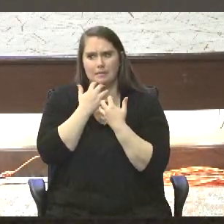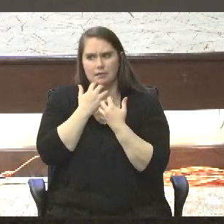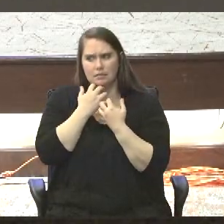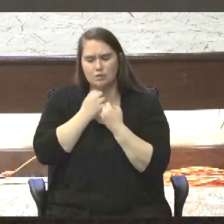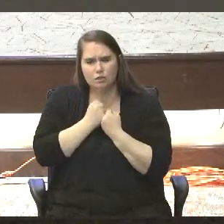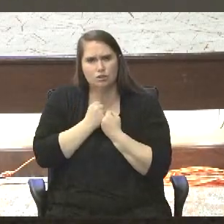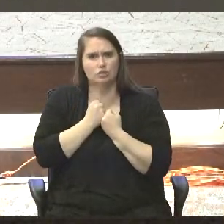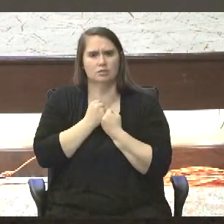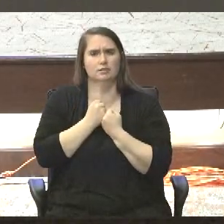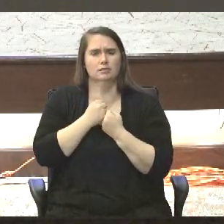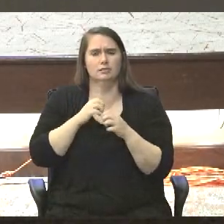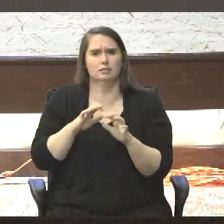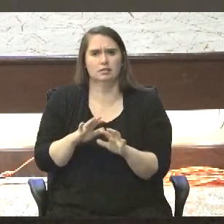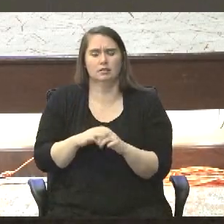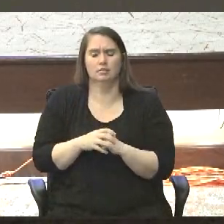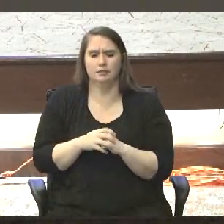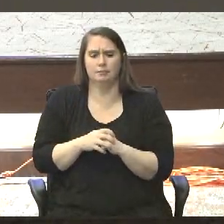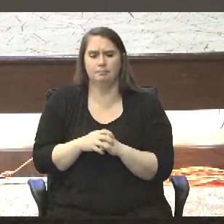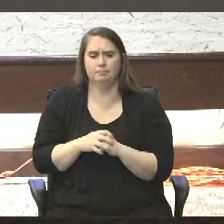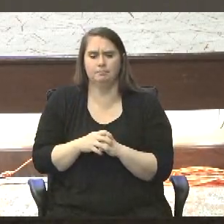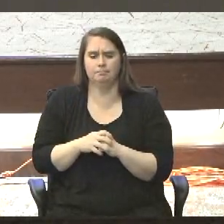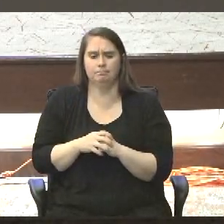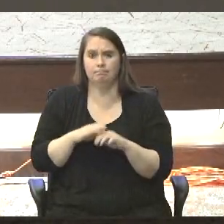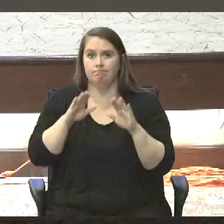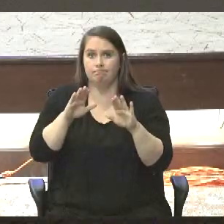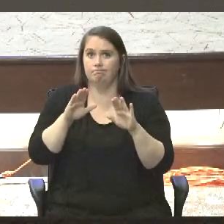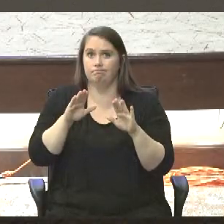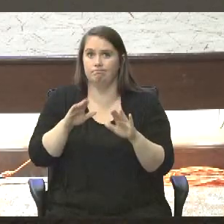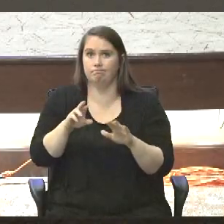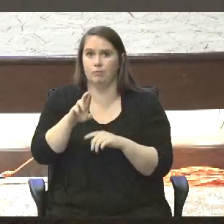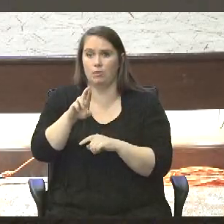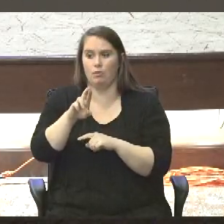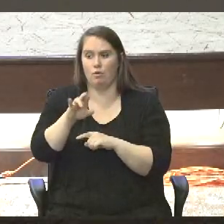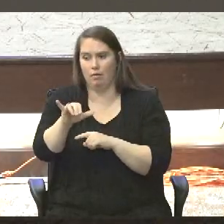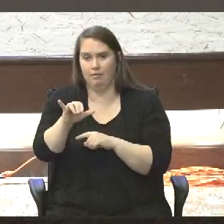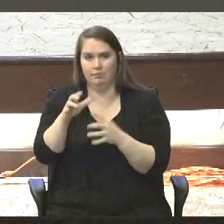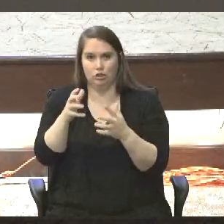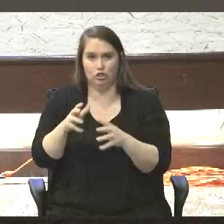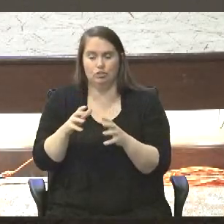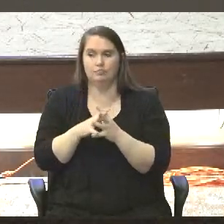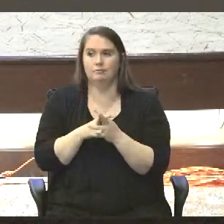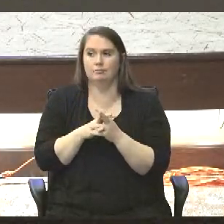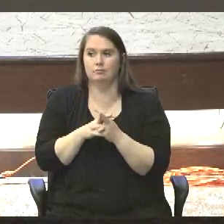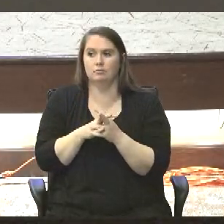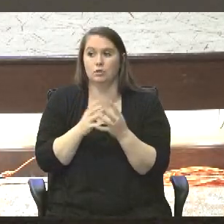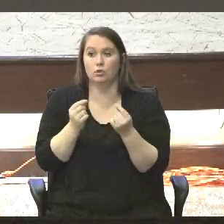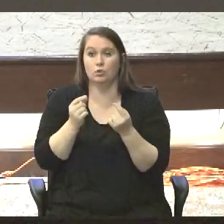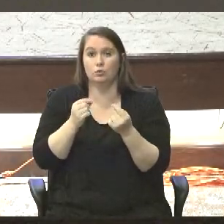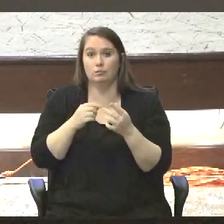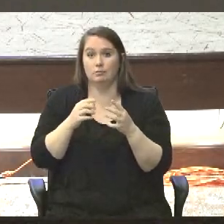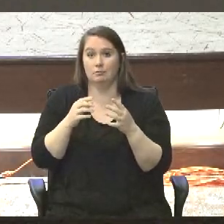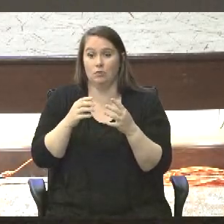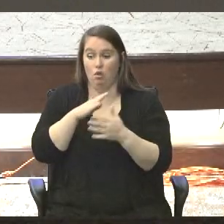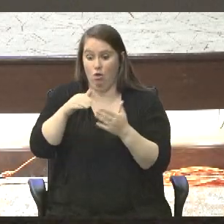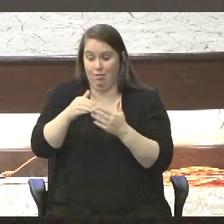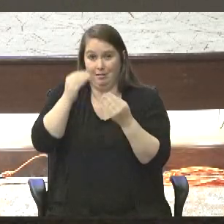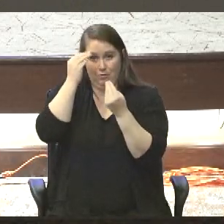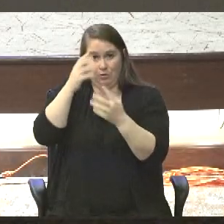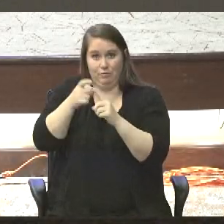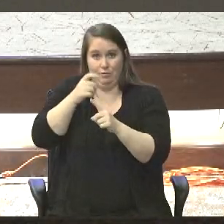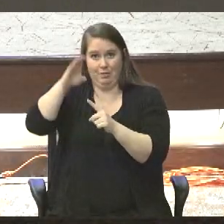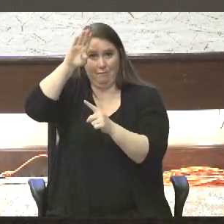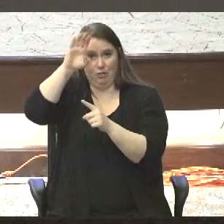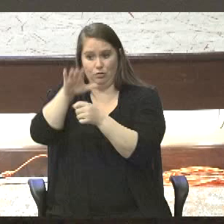better. Great ROI, as I tell everybody, the return on investment we're getting from our fire department is fantastic with the ISO 1